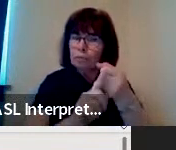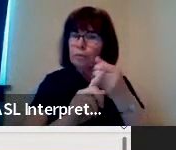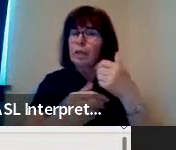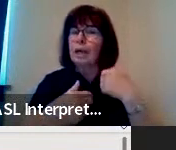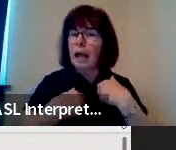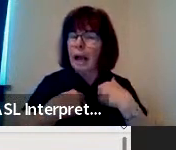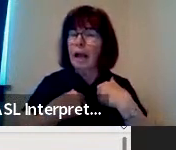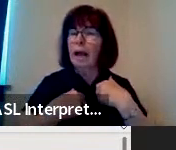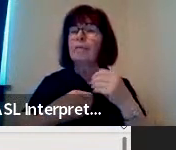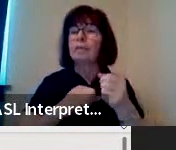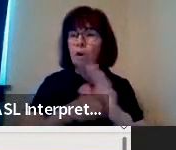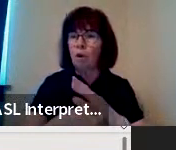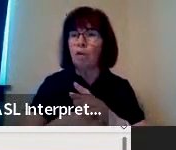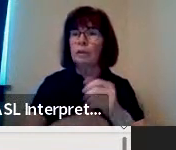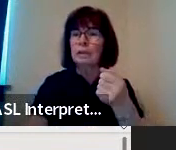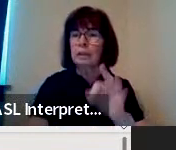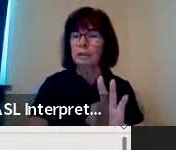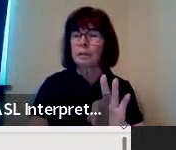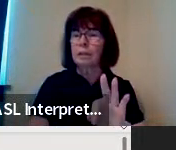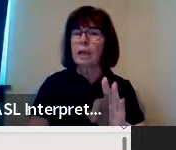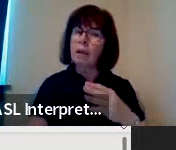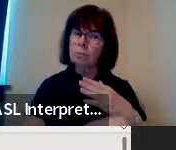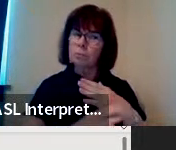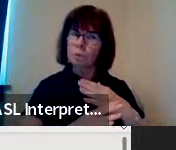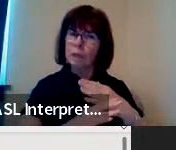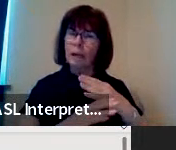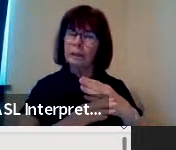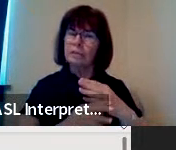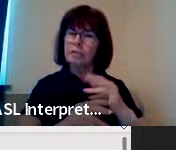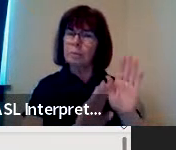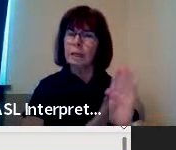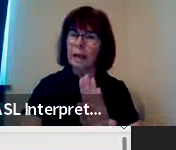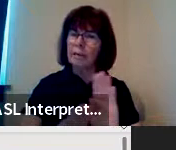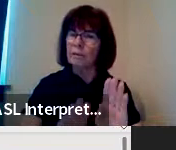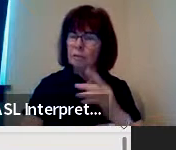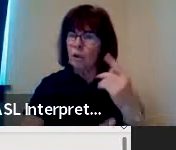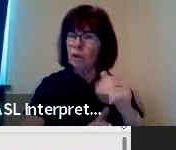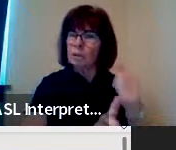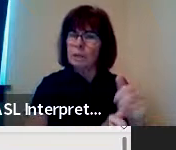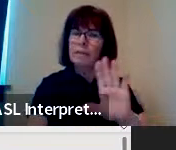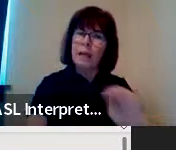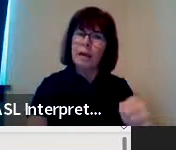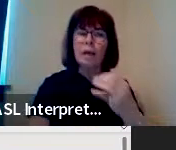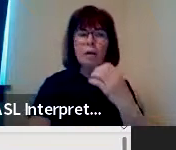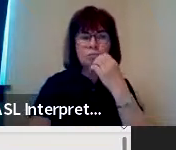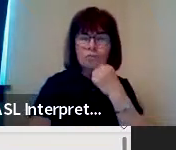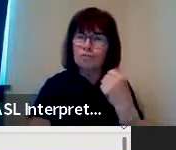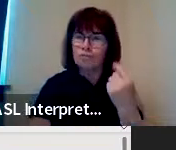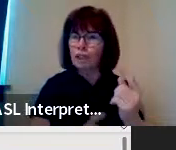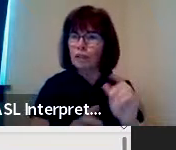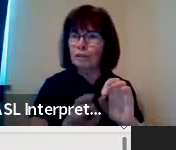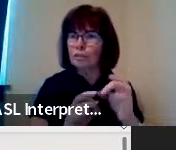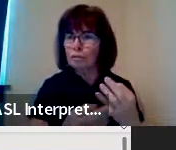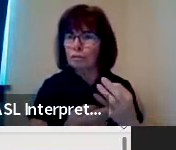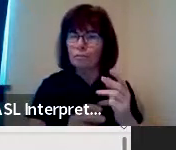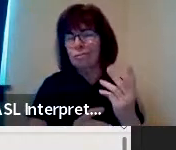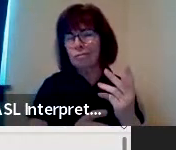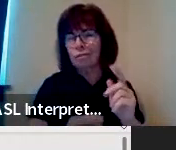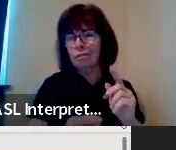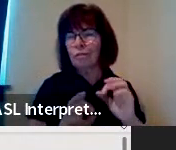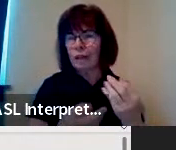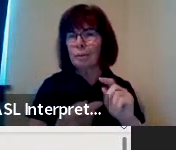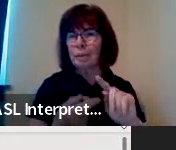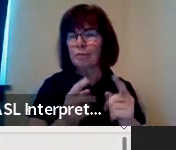behavior, protective behaviors that they can take for themselves and for their loved ones, and also